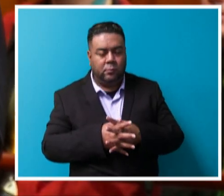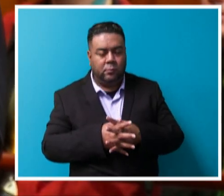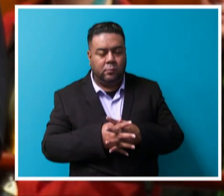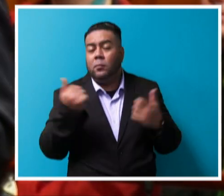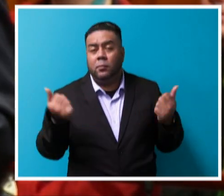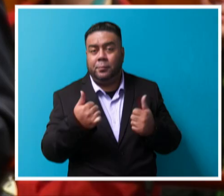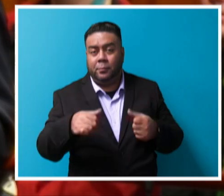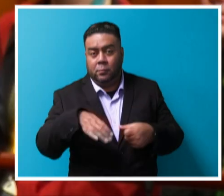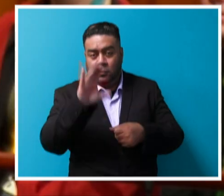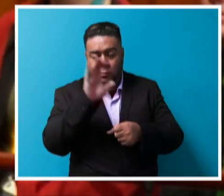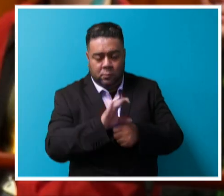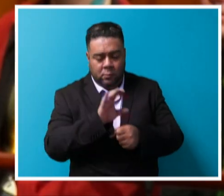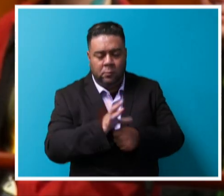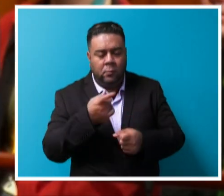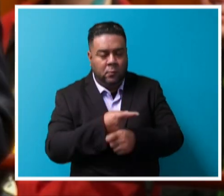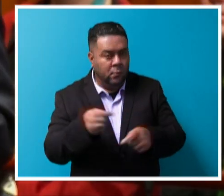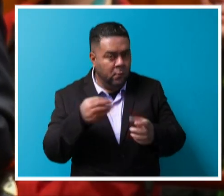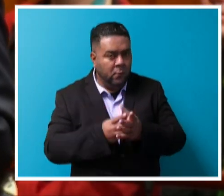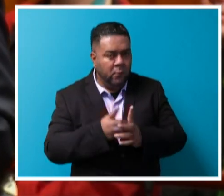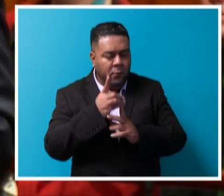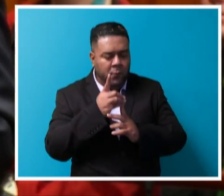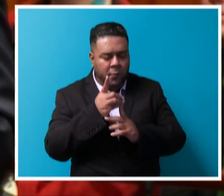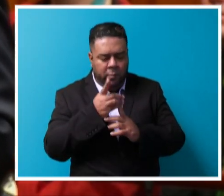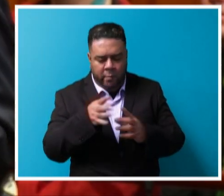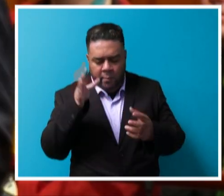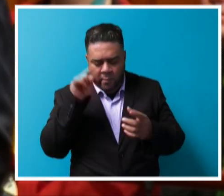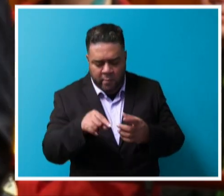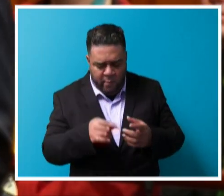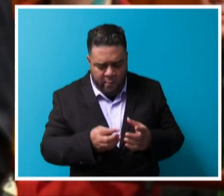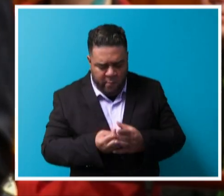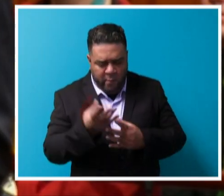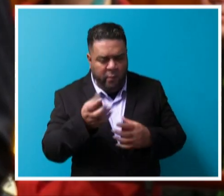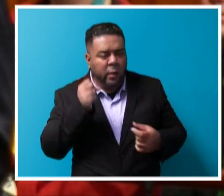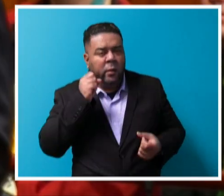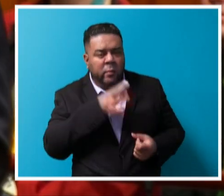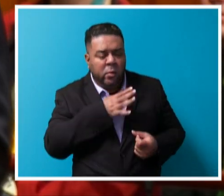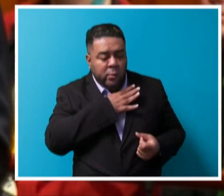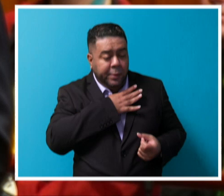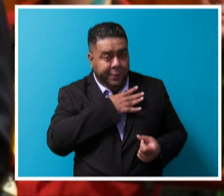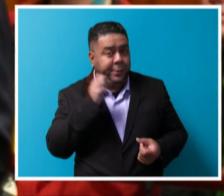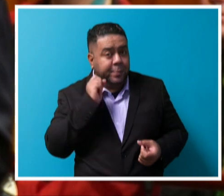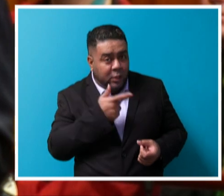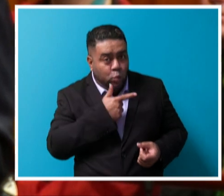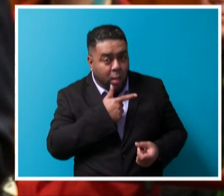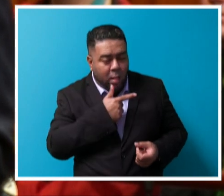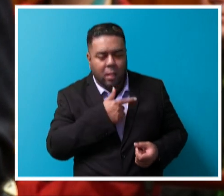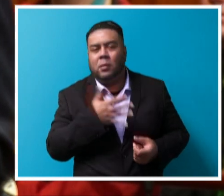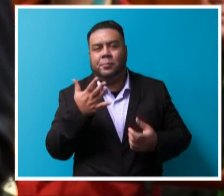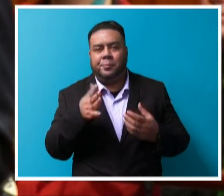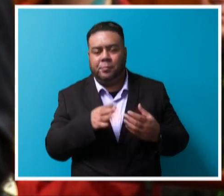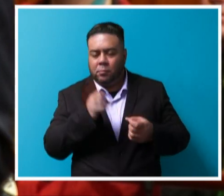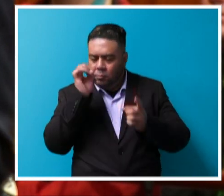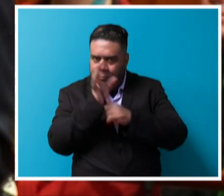Fiji, this development carries profound spiritual significance. It reflects our